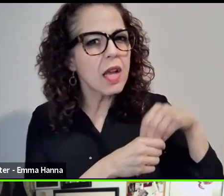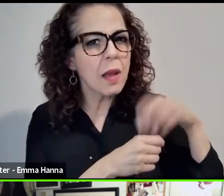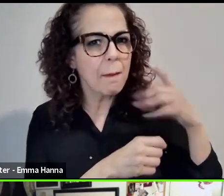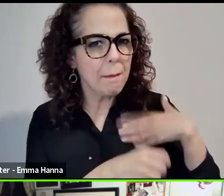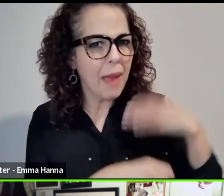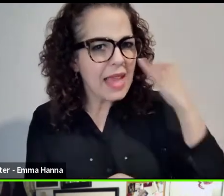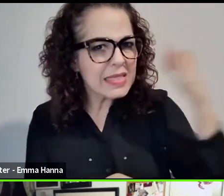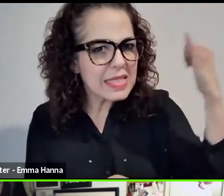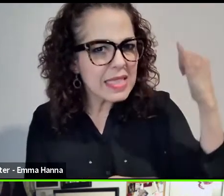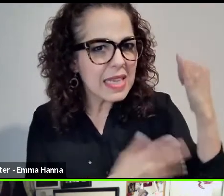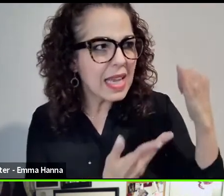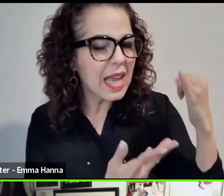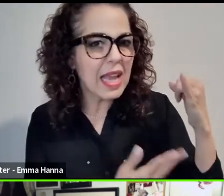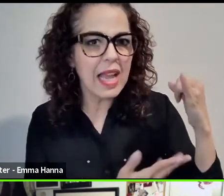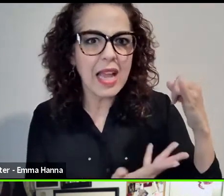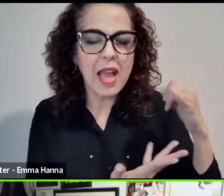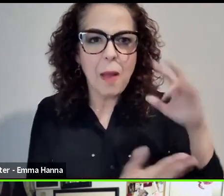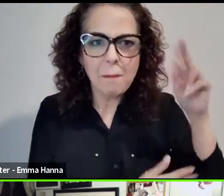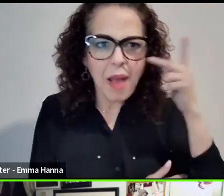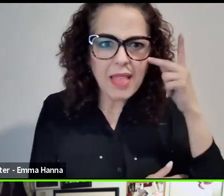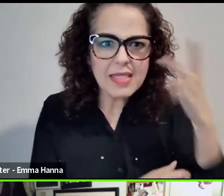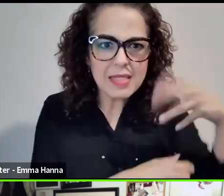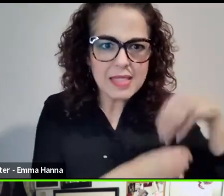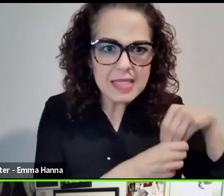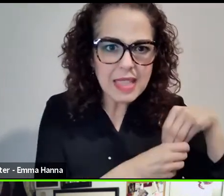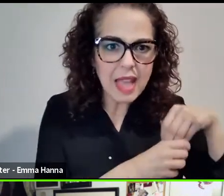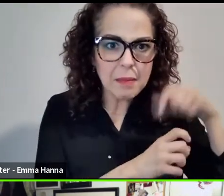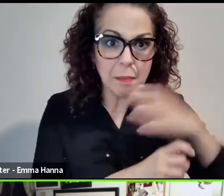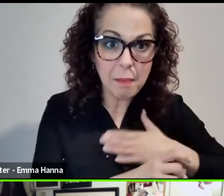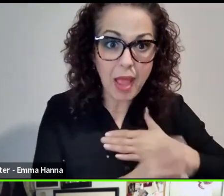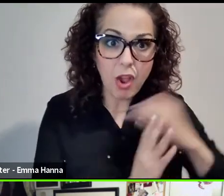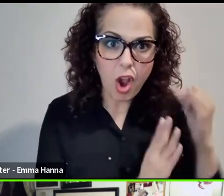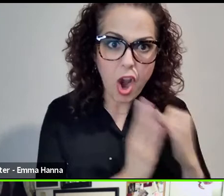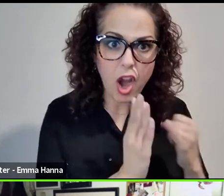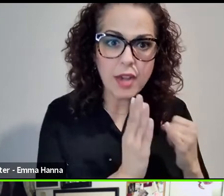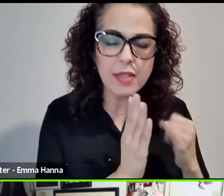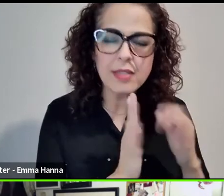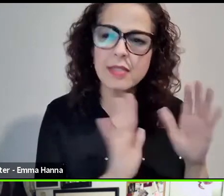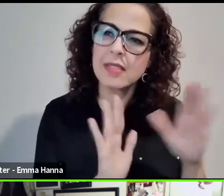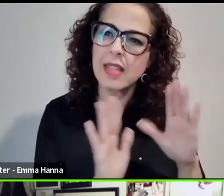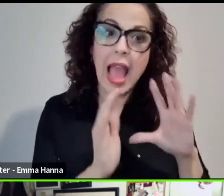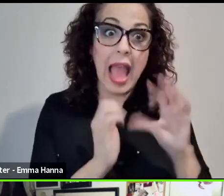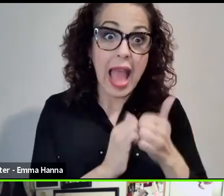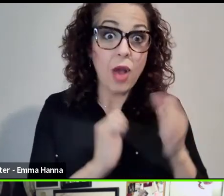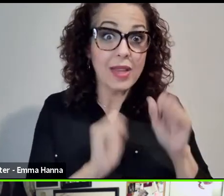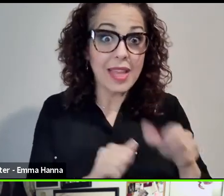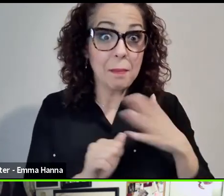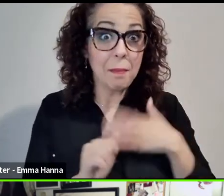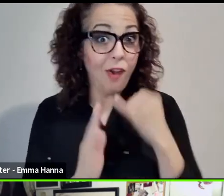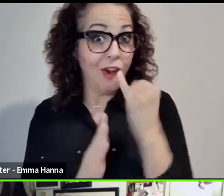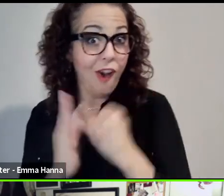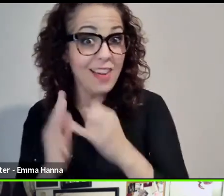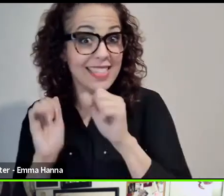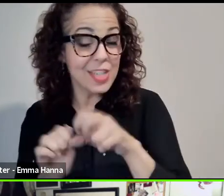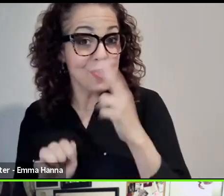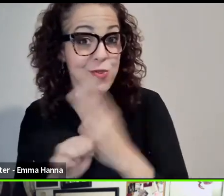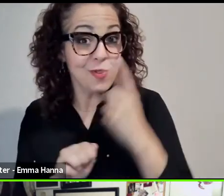how can I incorporate leftist politics into my art? I'm like, how can my art actually be useful for a political